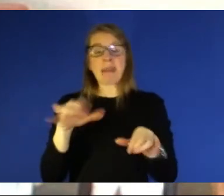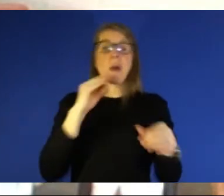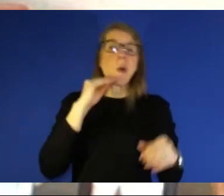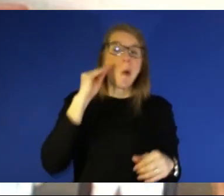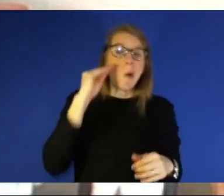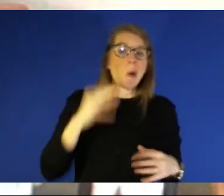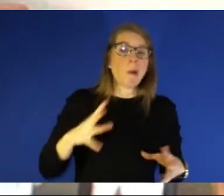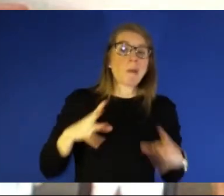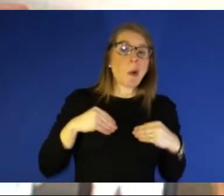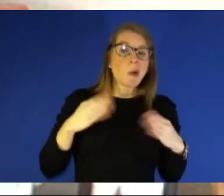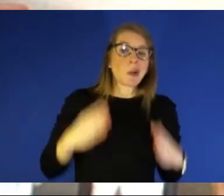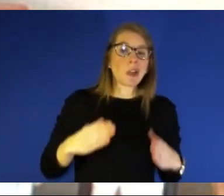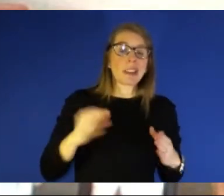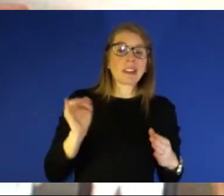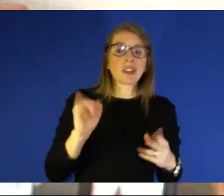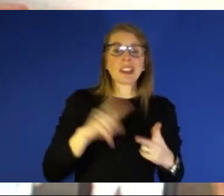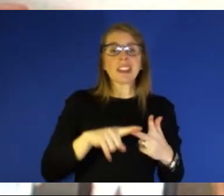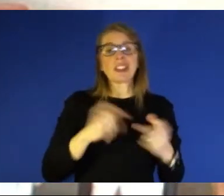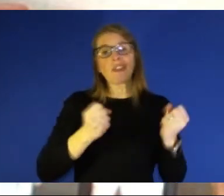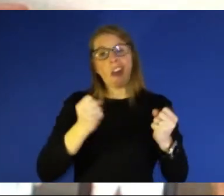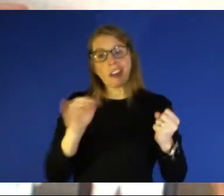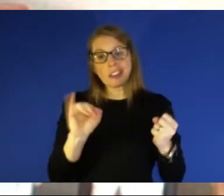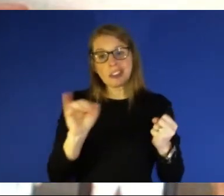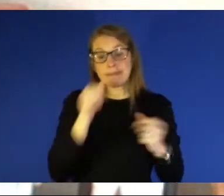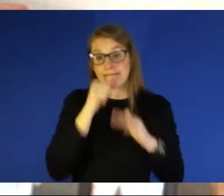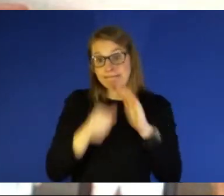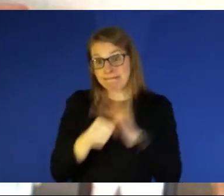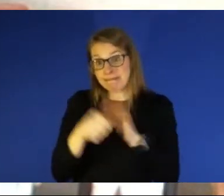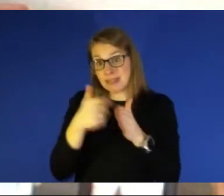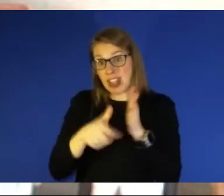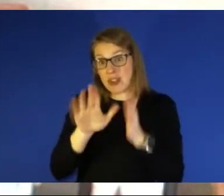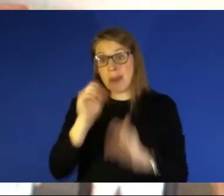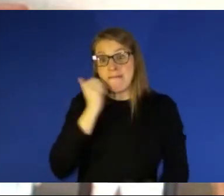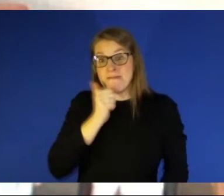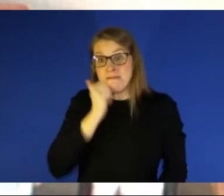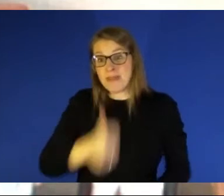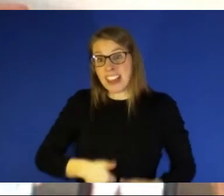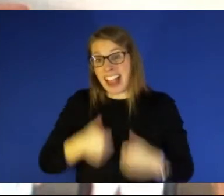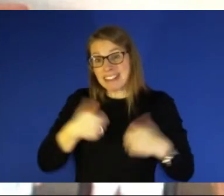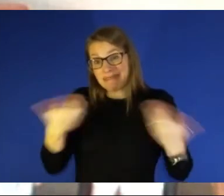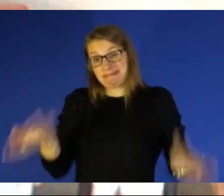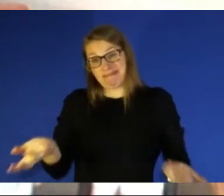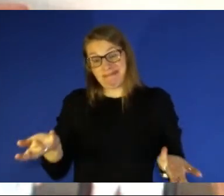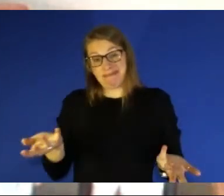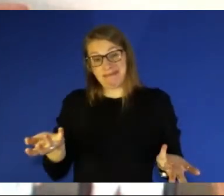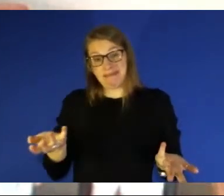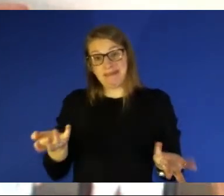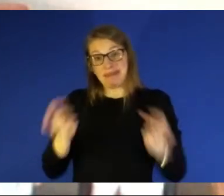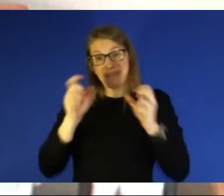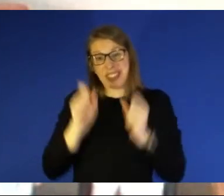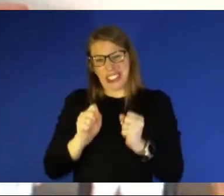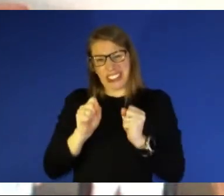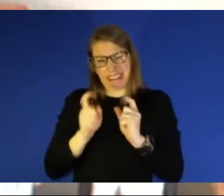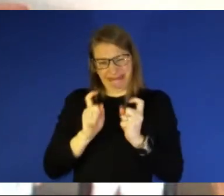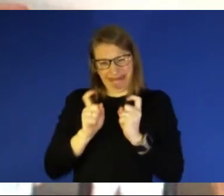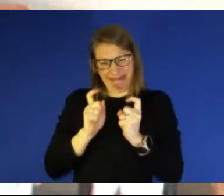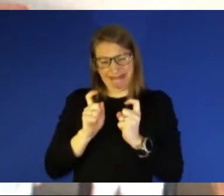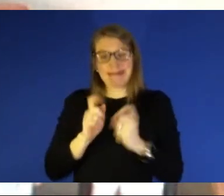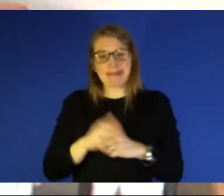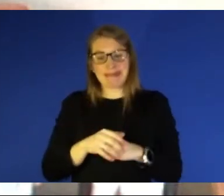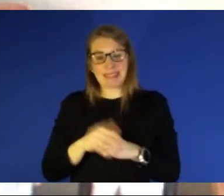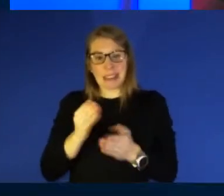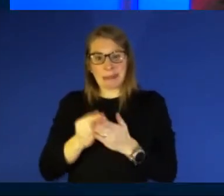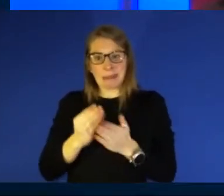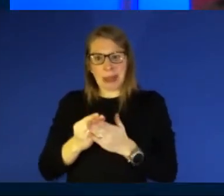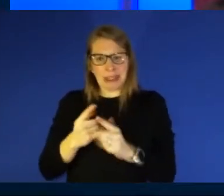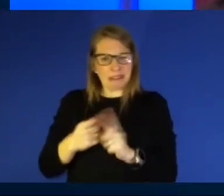a lot of hidden costs just in your daily life. Sure. That you can be scrutinizing to see where those dollars could come from.